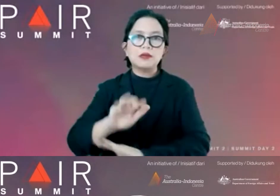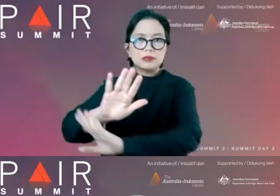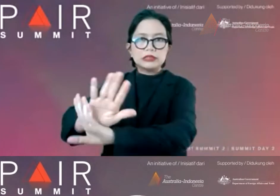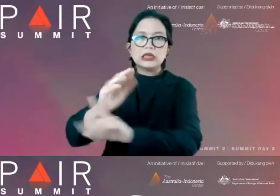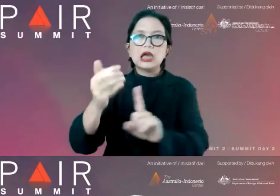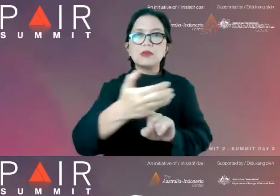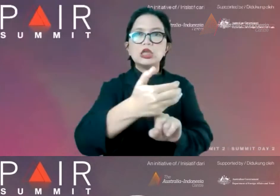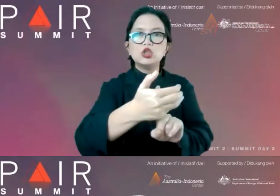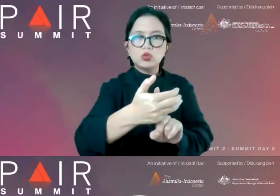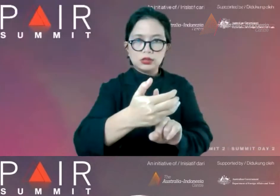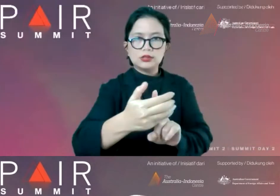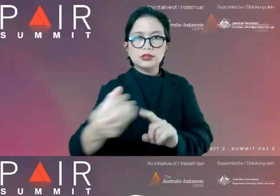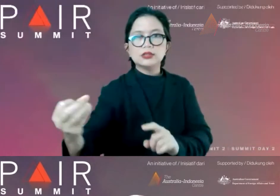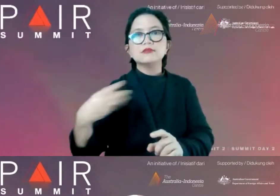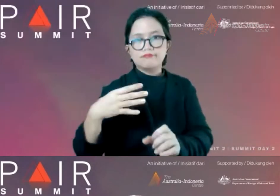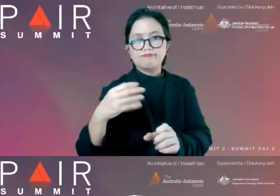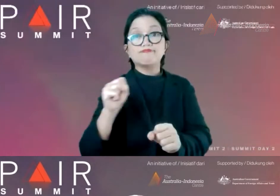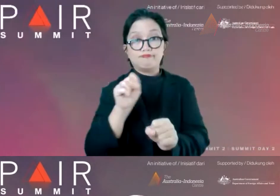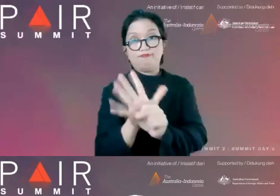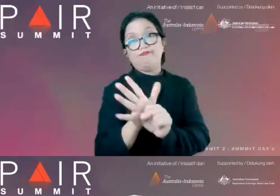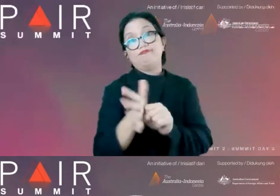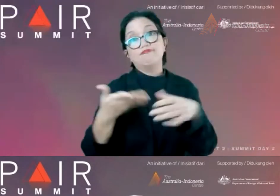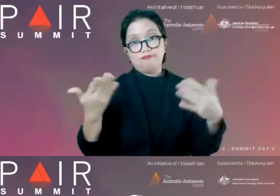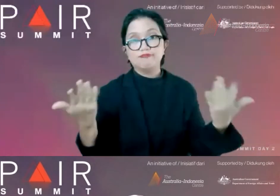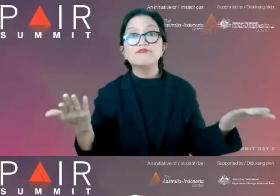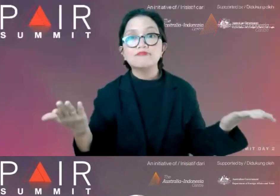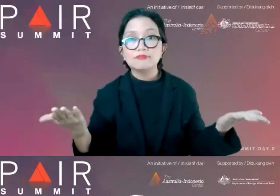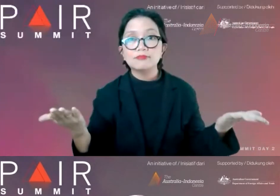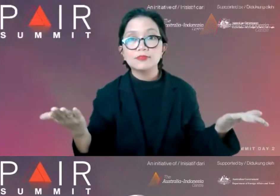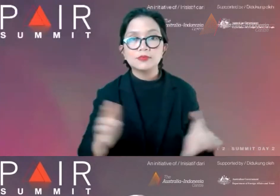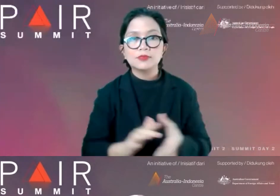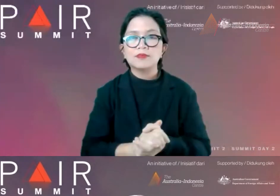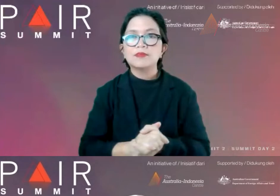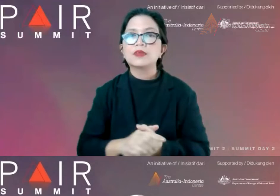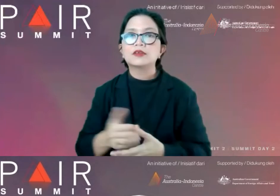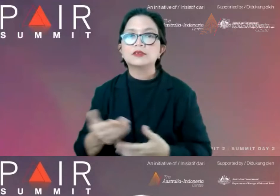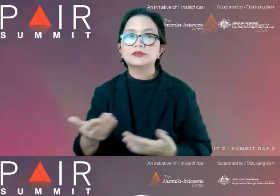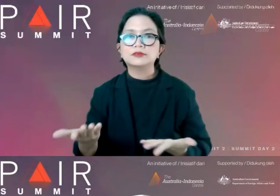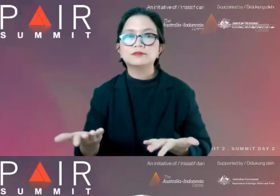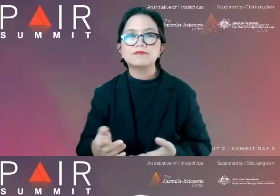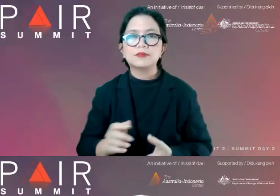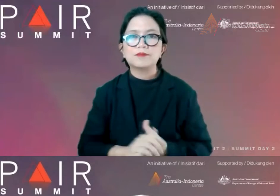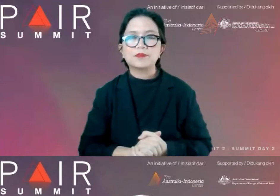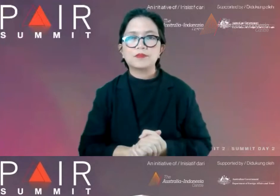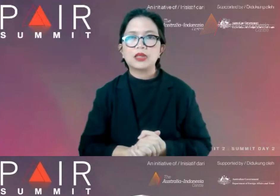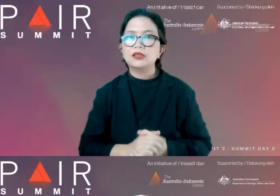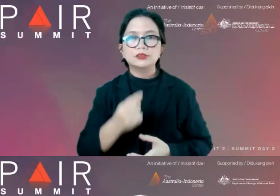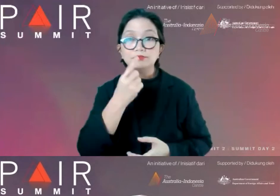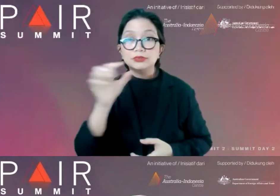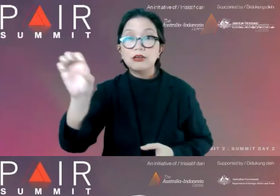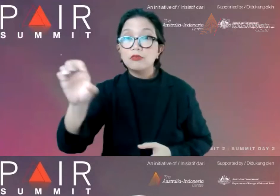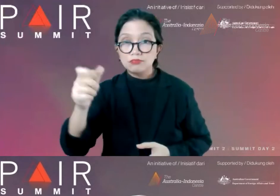the fact that we got from the situation in Europe is that the vaccination may